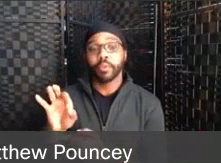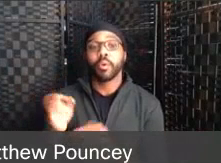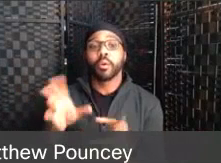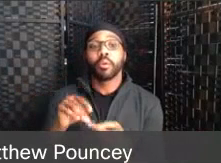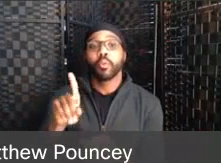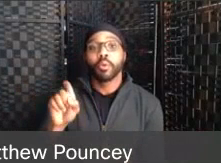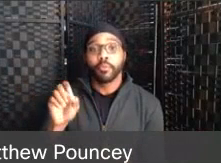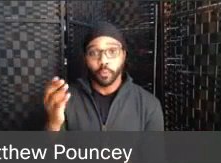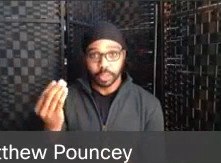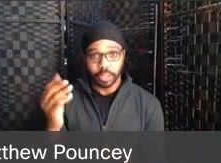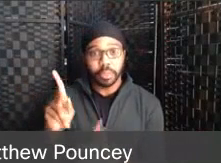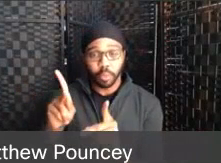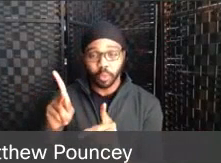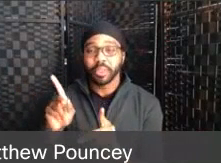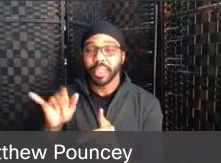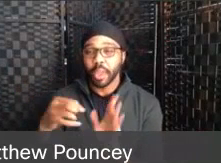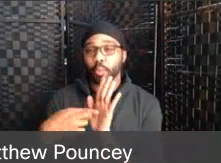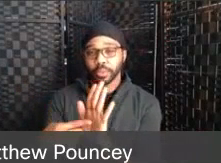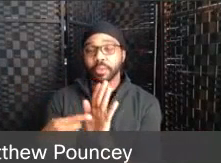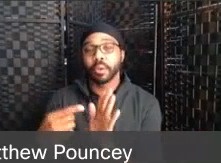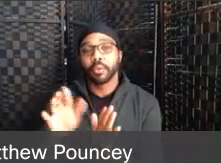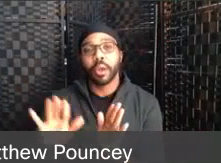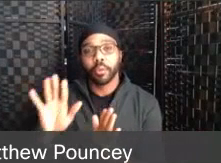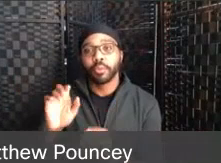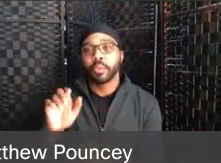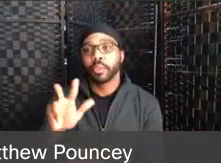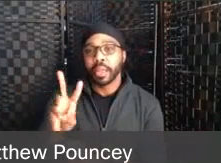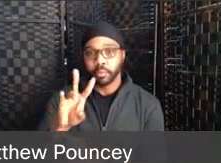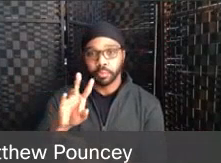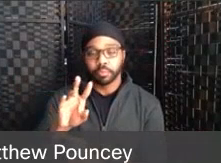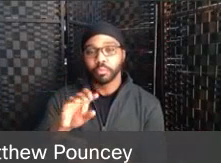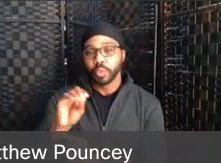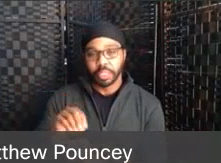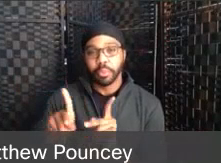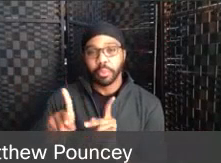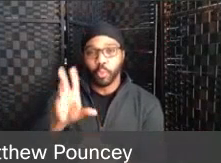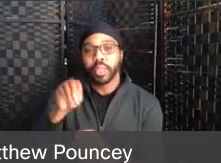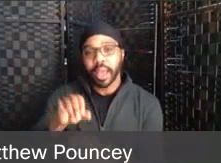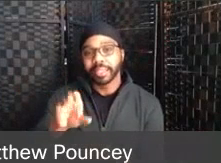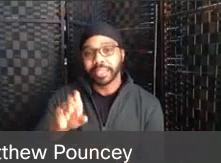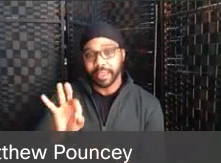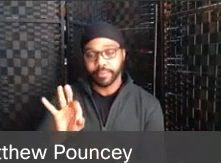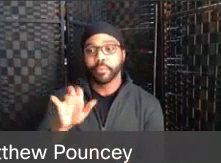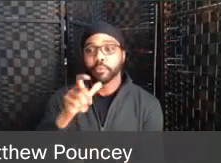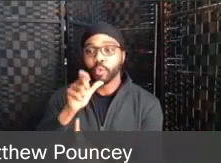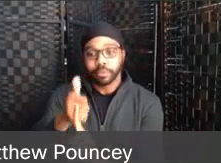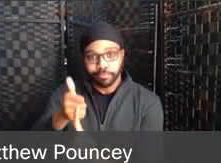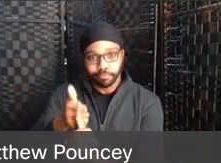people, represent about 38% of people in ICFs who have been diagnosed with